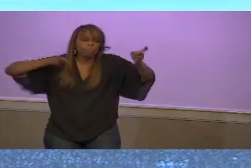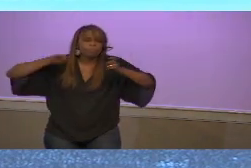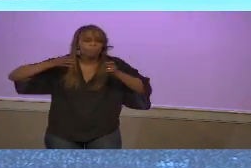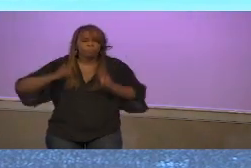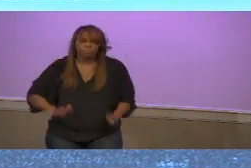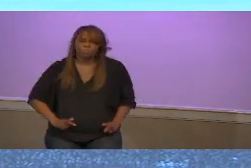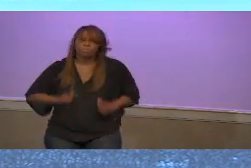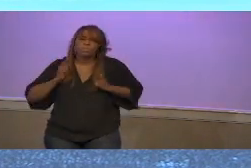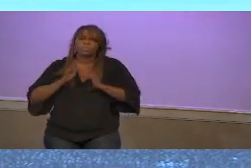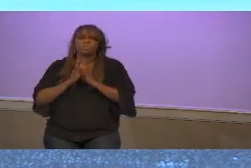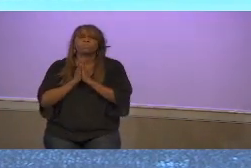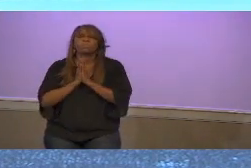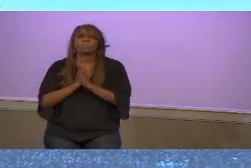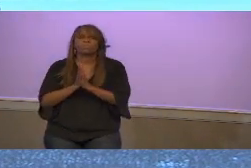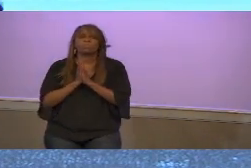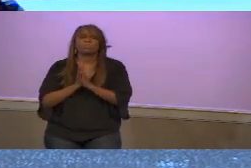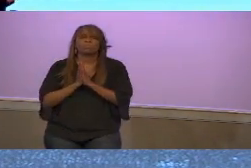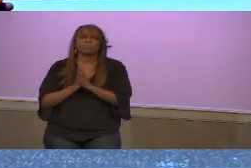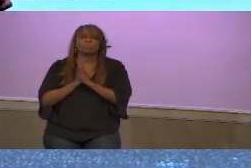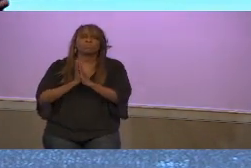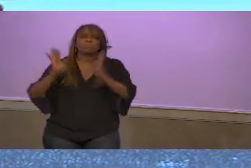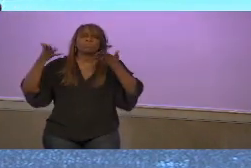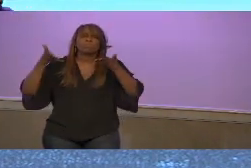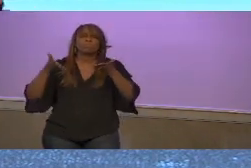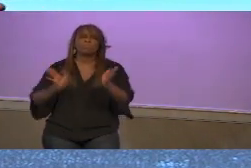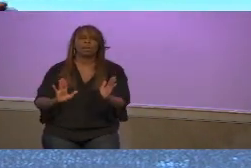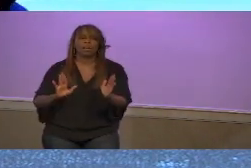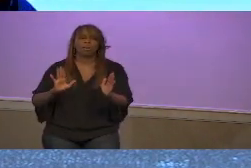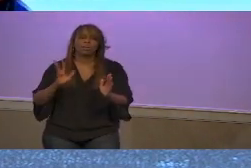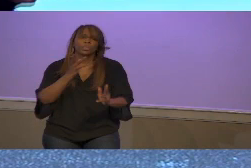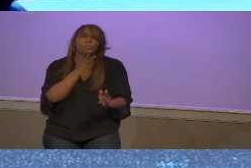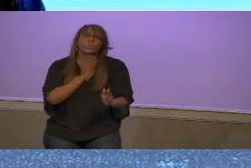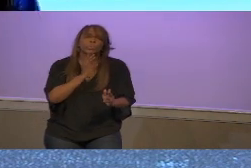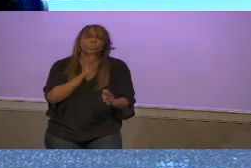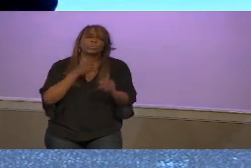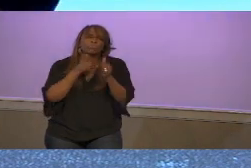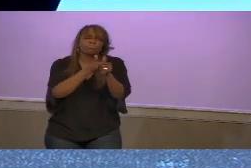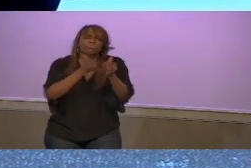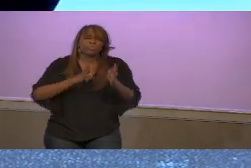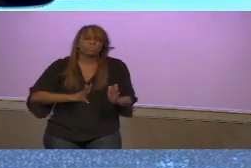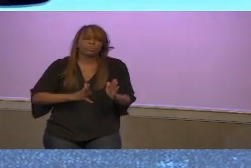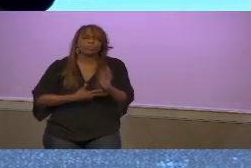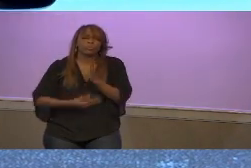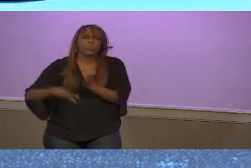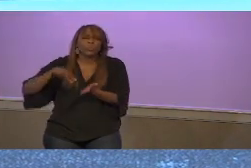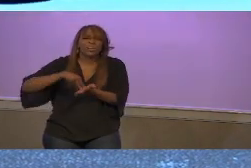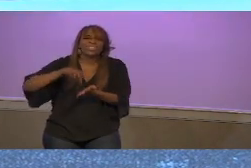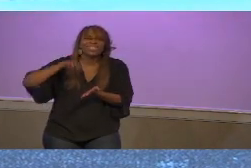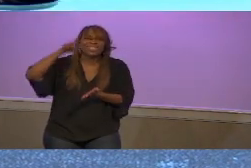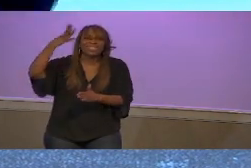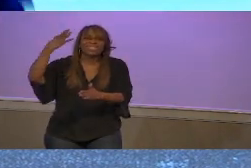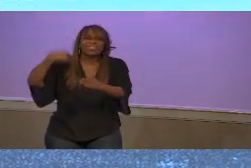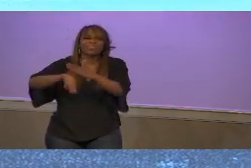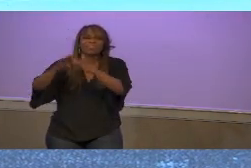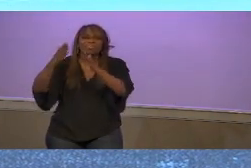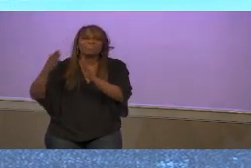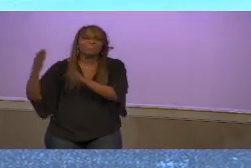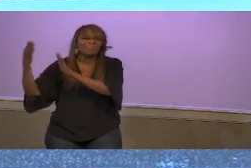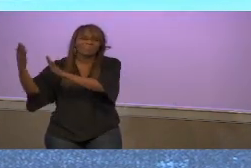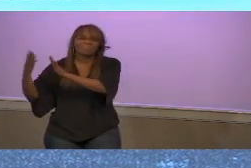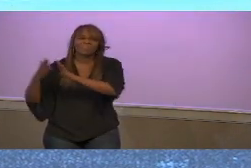pathway. Even as you allowed these Jewish pilgrims to ascend into your presence and